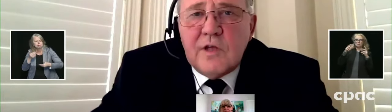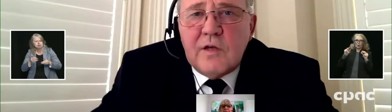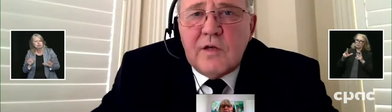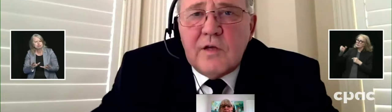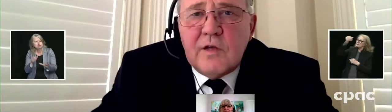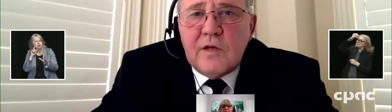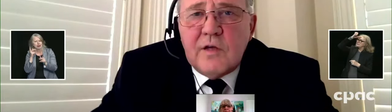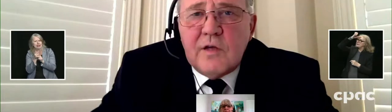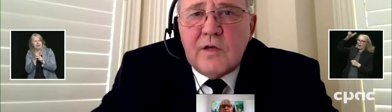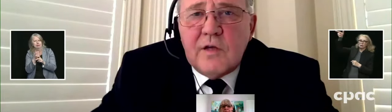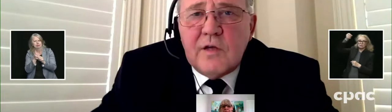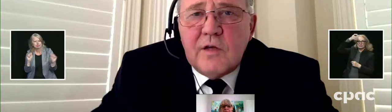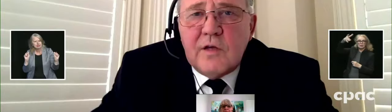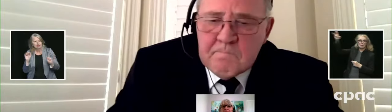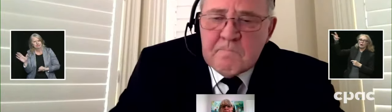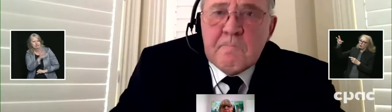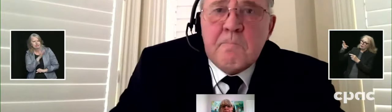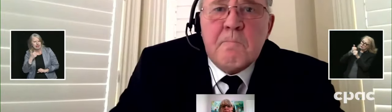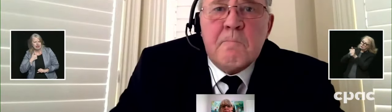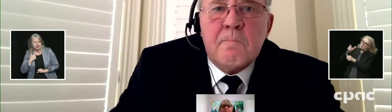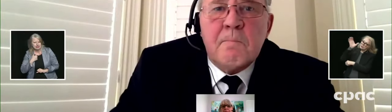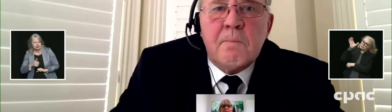very much, and I'll return to you, Dominic.